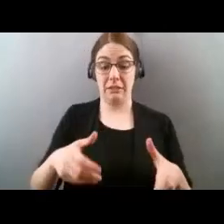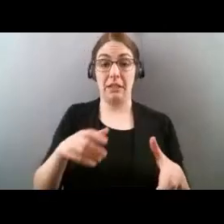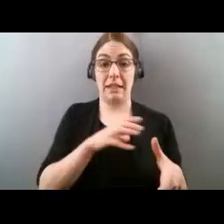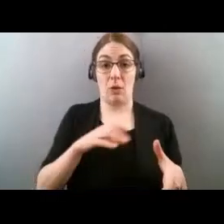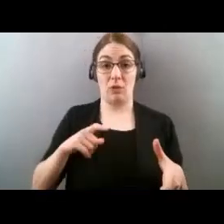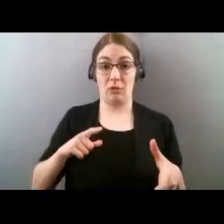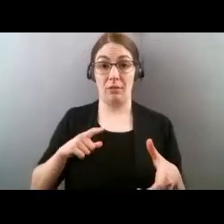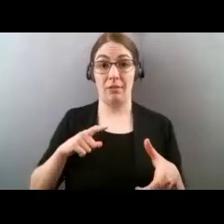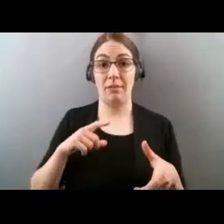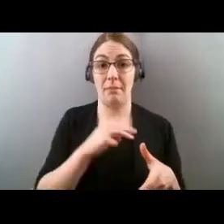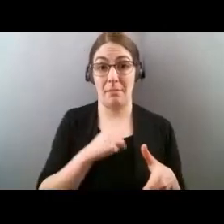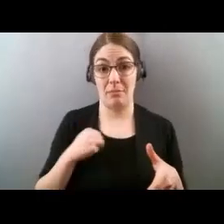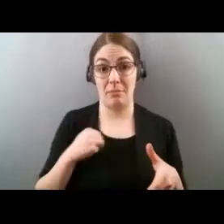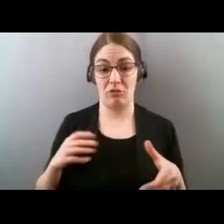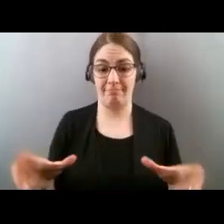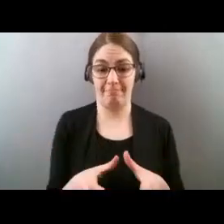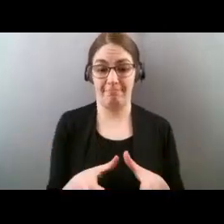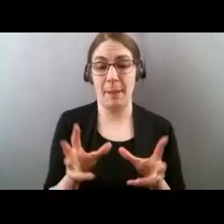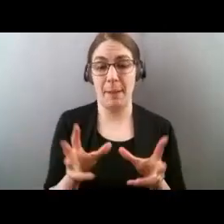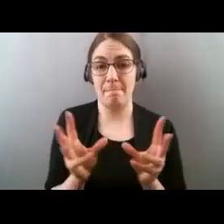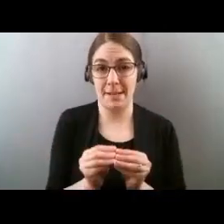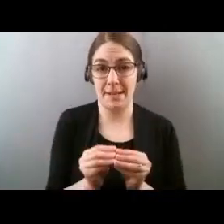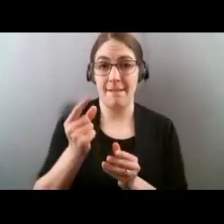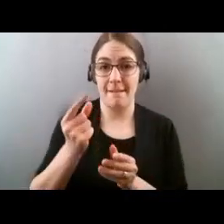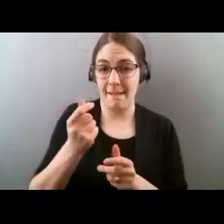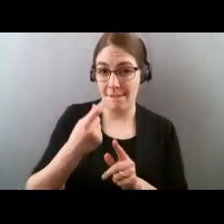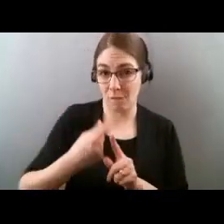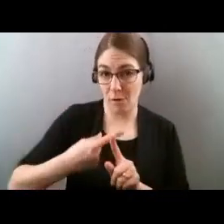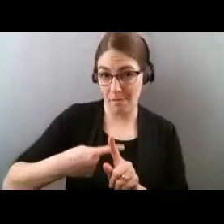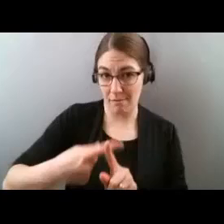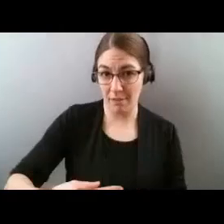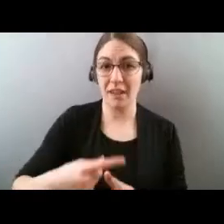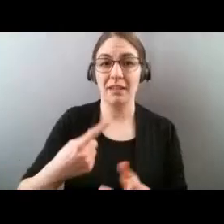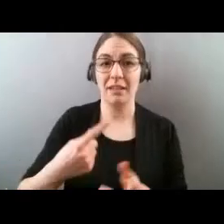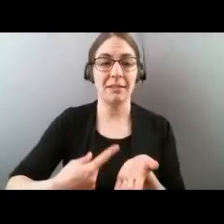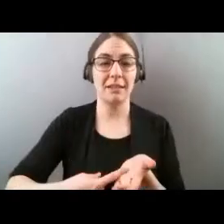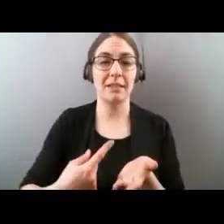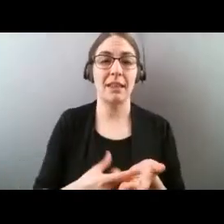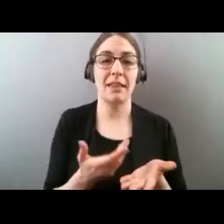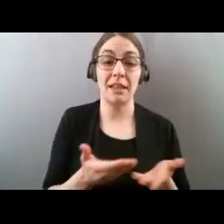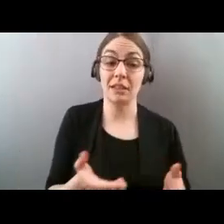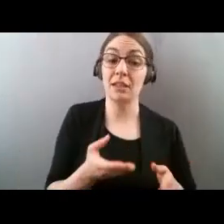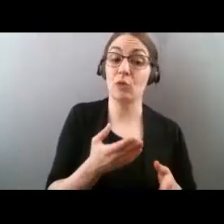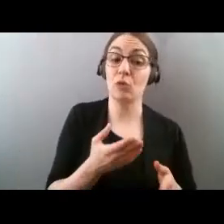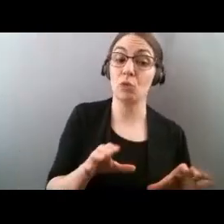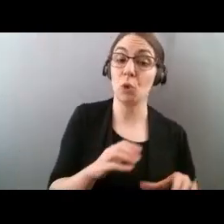month and talk about things that are going well from an access standpoint and things that can be improved,